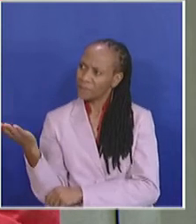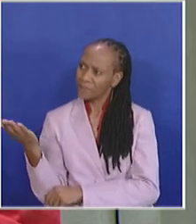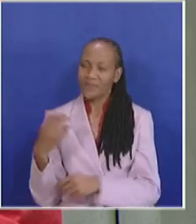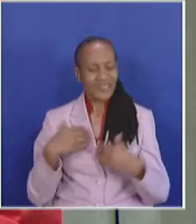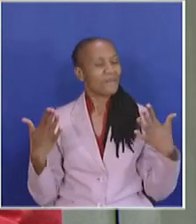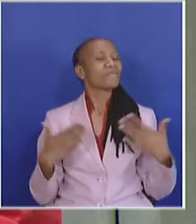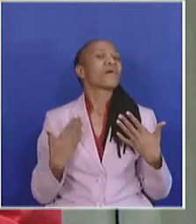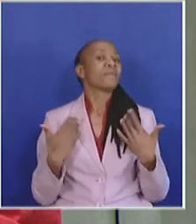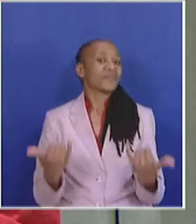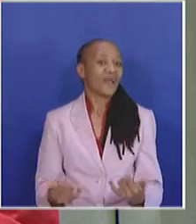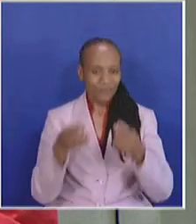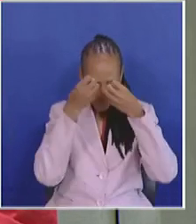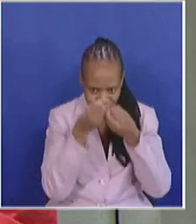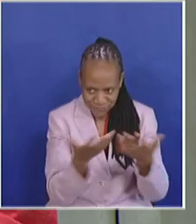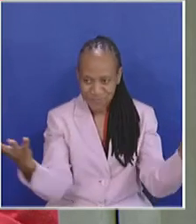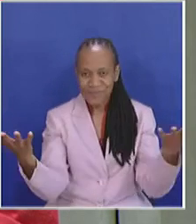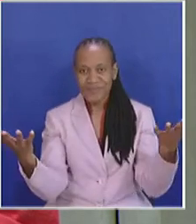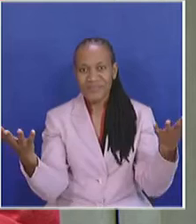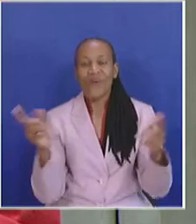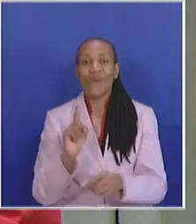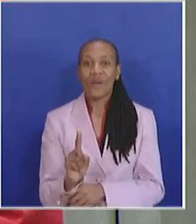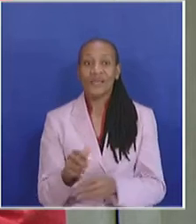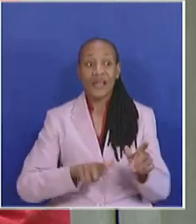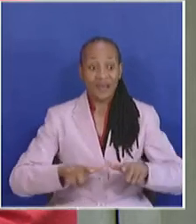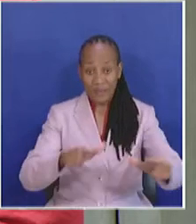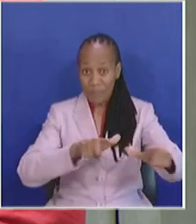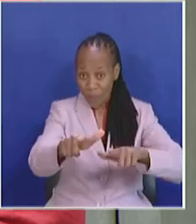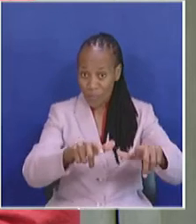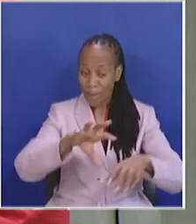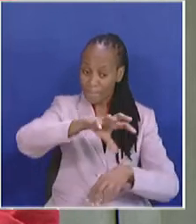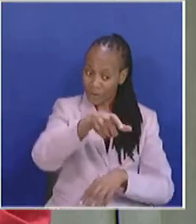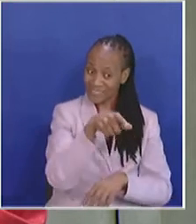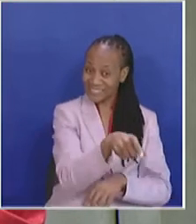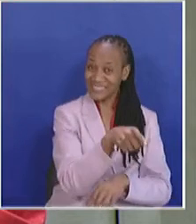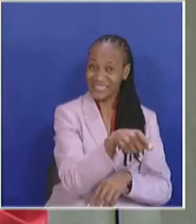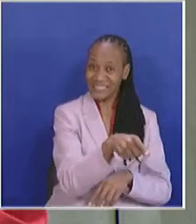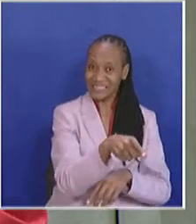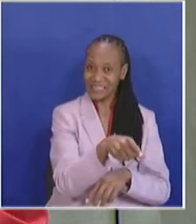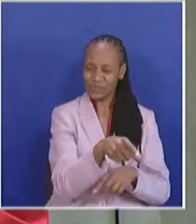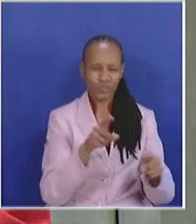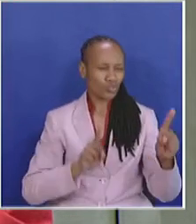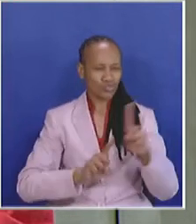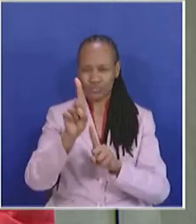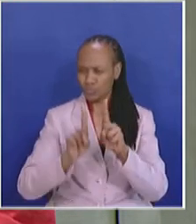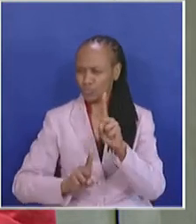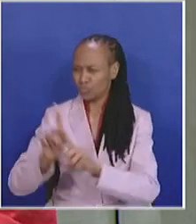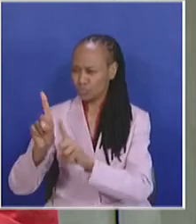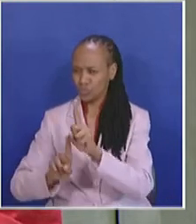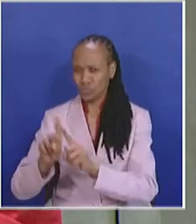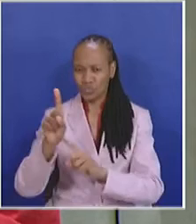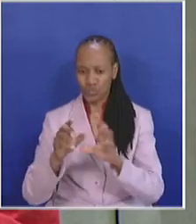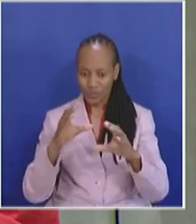for me to inform this Honorable House that the Limpopo province has made some great strides in